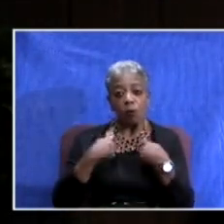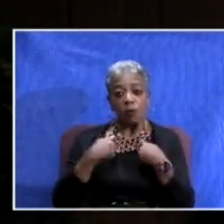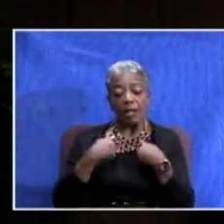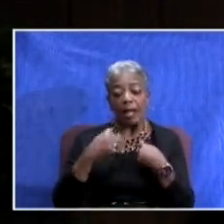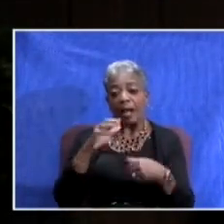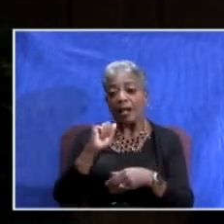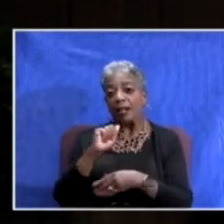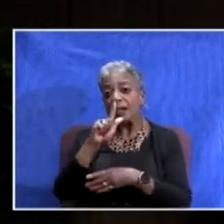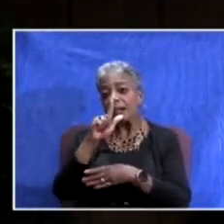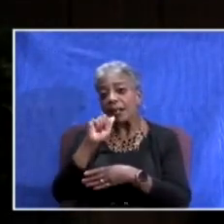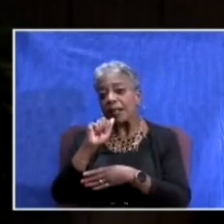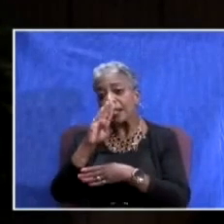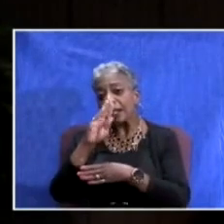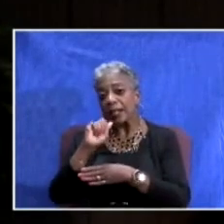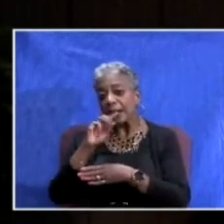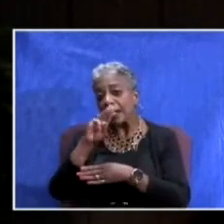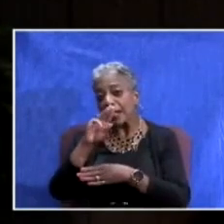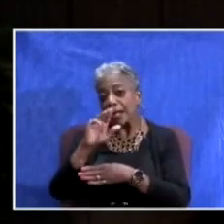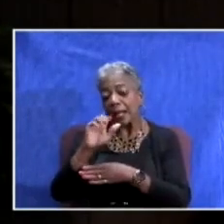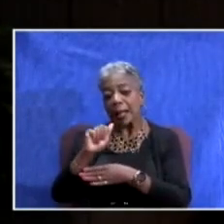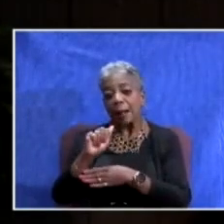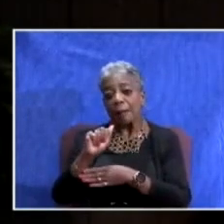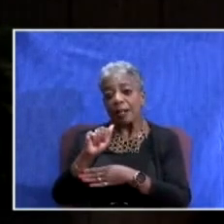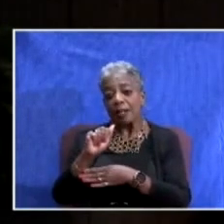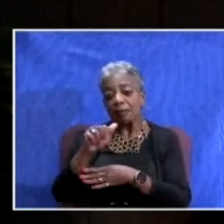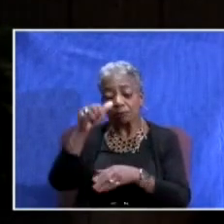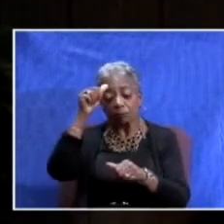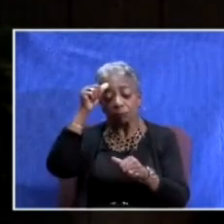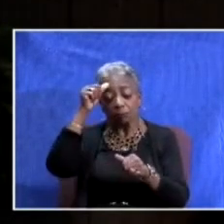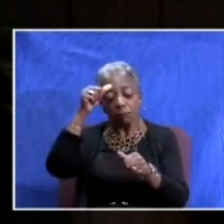Alabama, Northern Alabama.